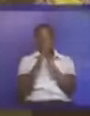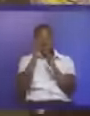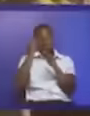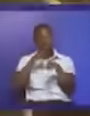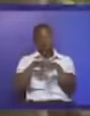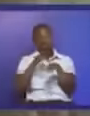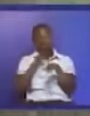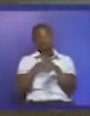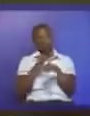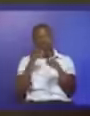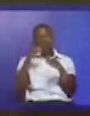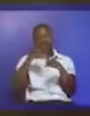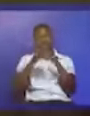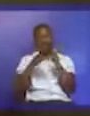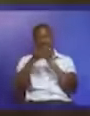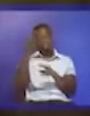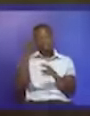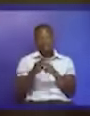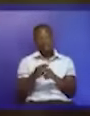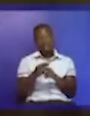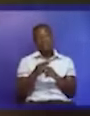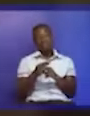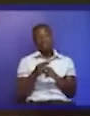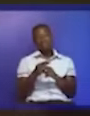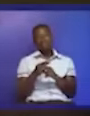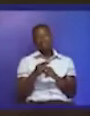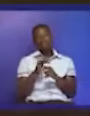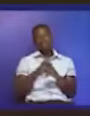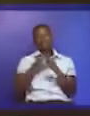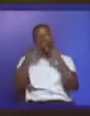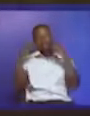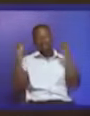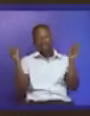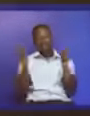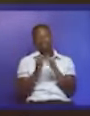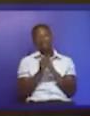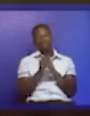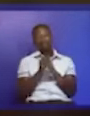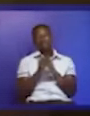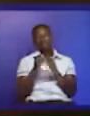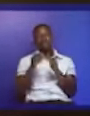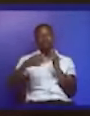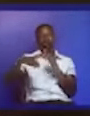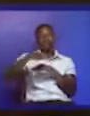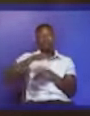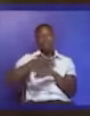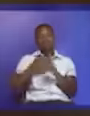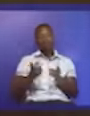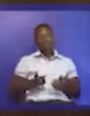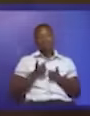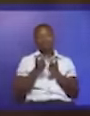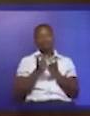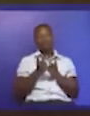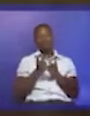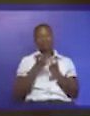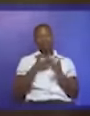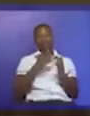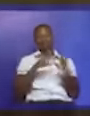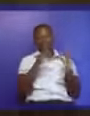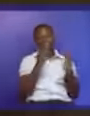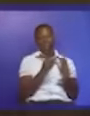Say, in the name of Jesus, I declare over my life, my